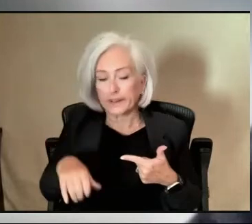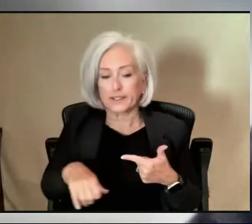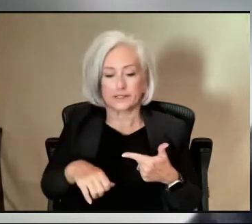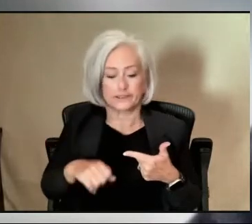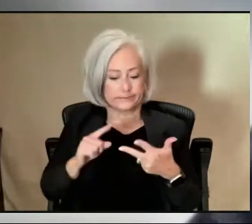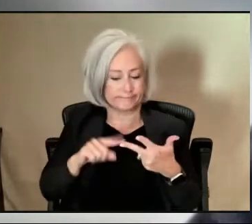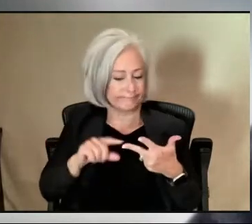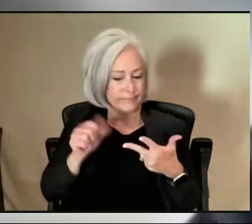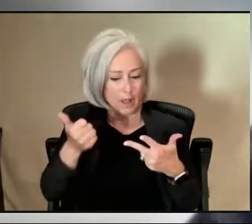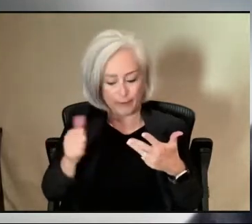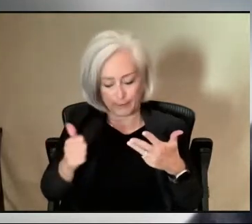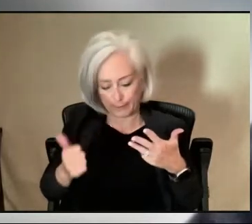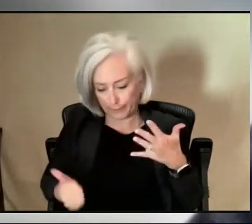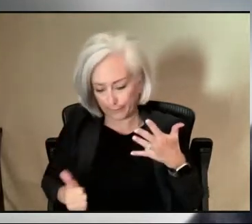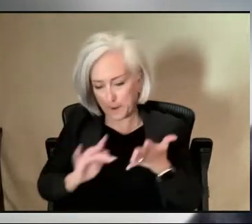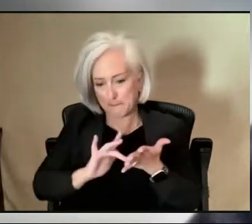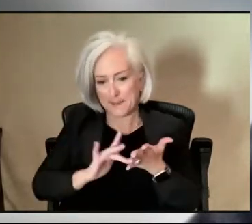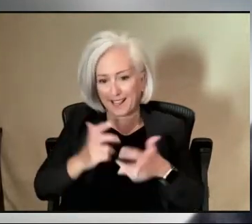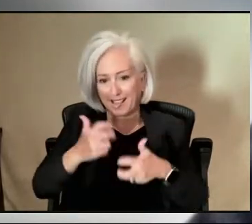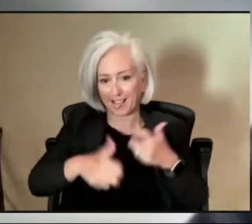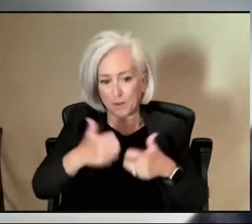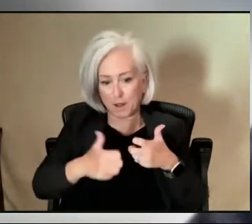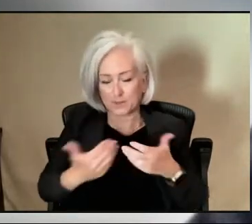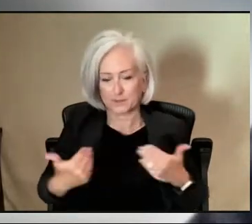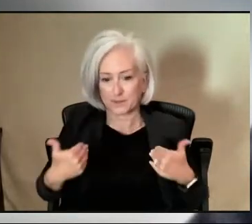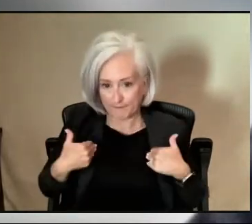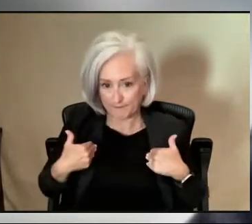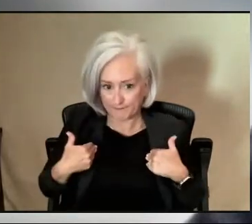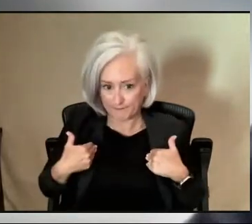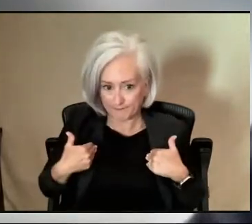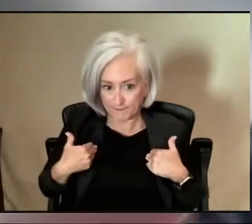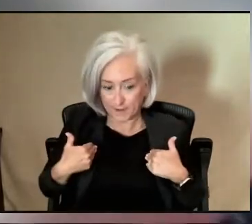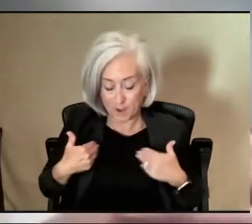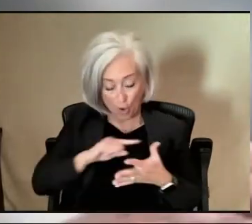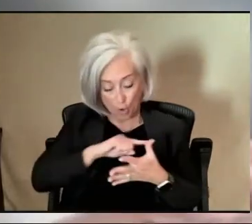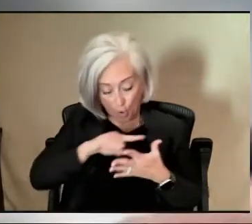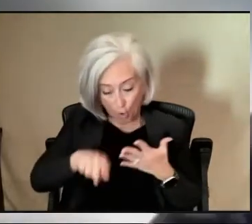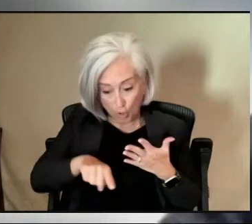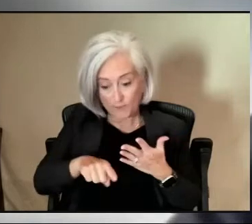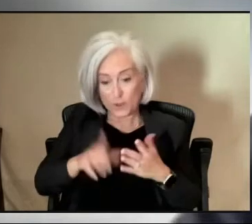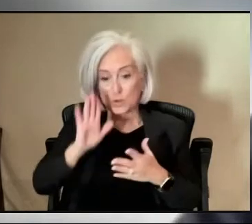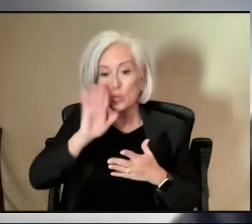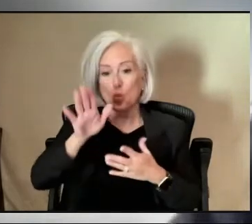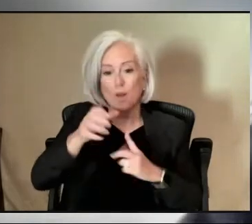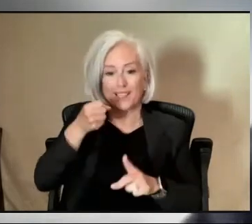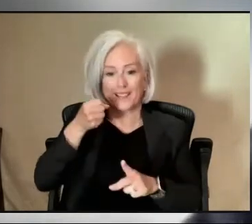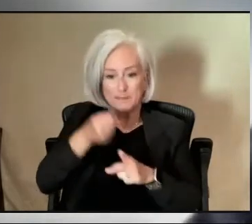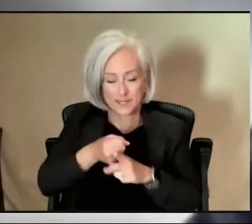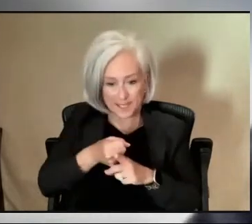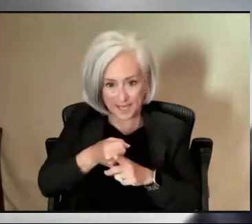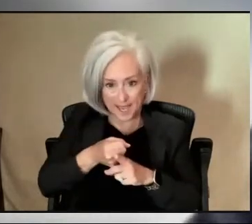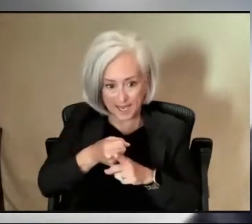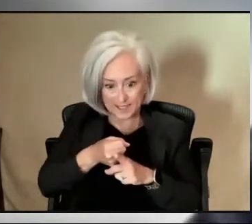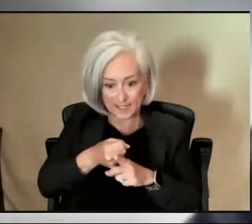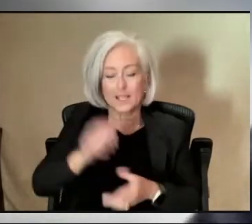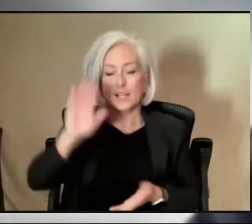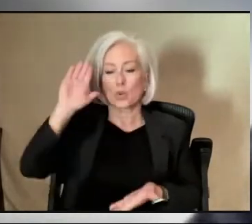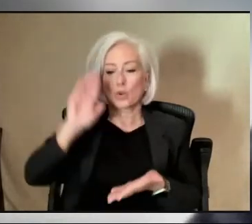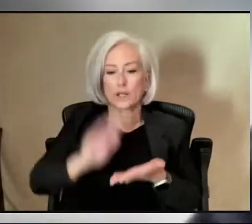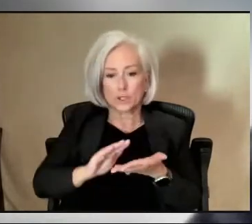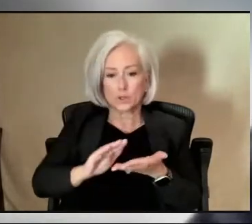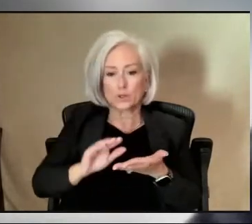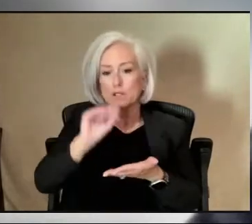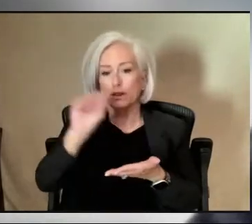problems. All of those potentially impact, that is, decrement or decrease the